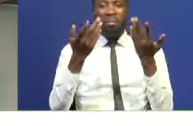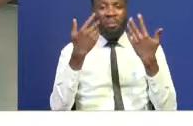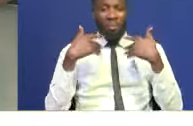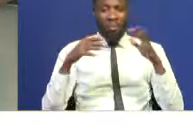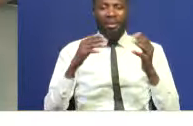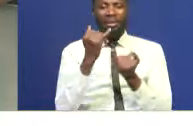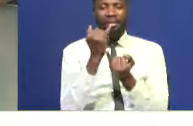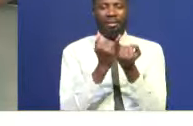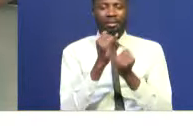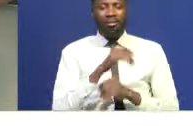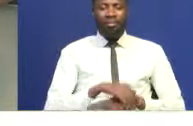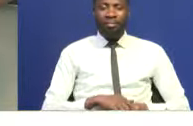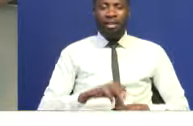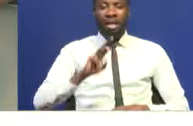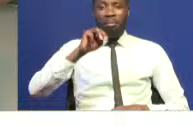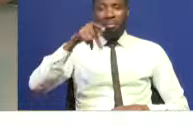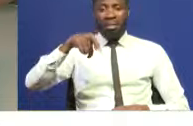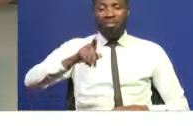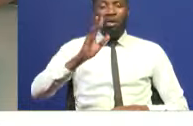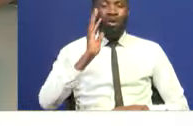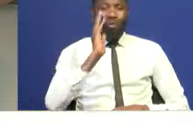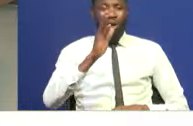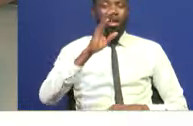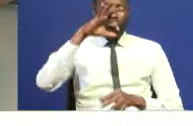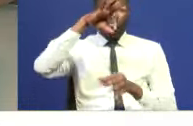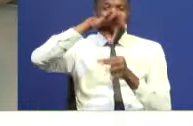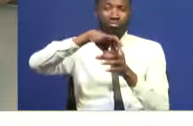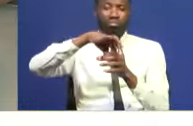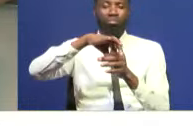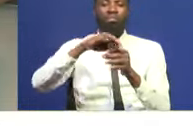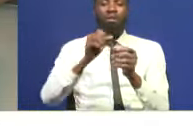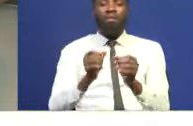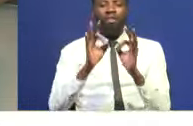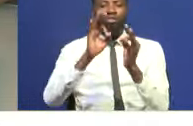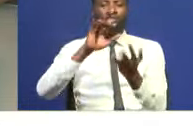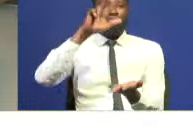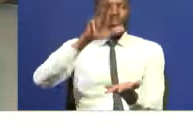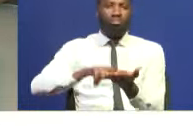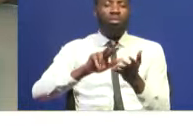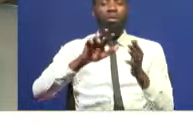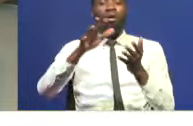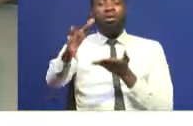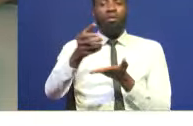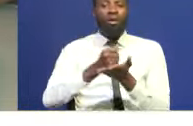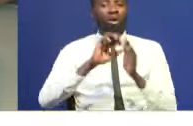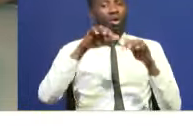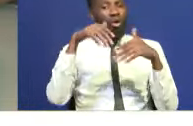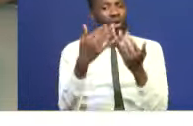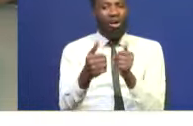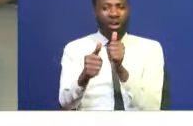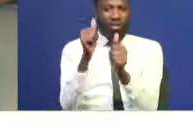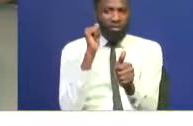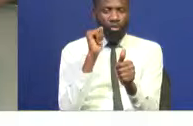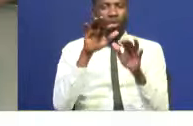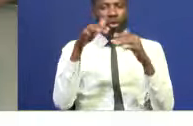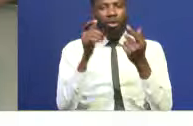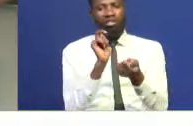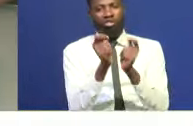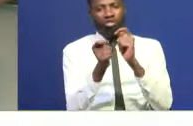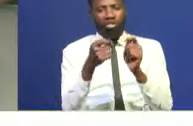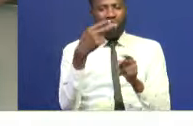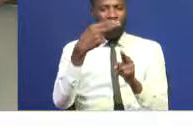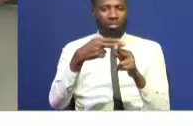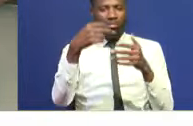Parliament will either give the nod for their formal appointment, reject the list, or amend the list. This comes